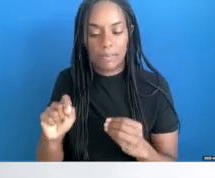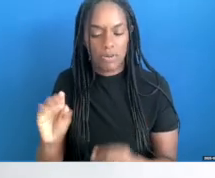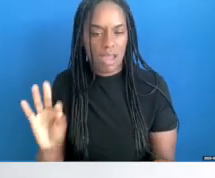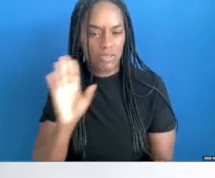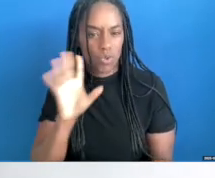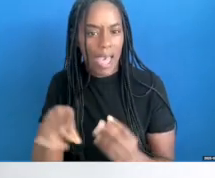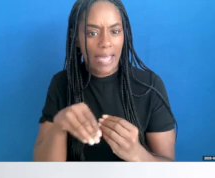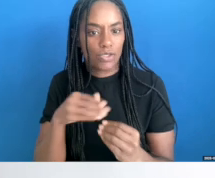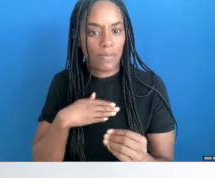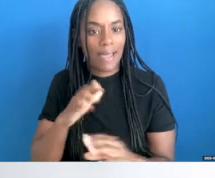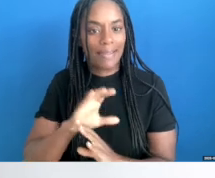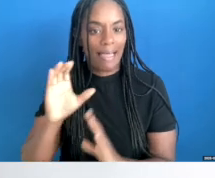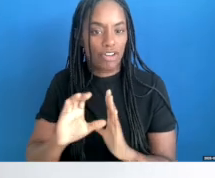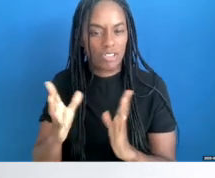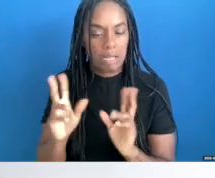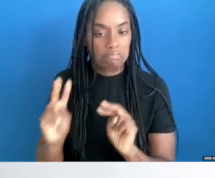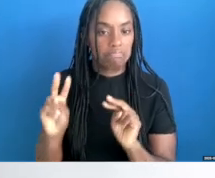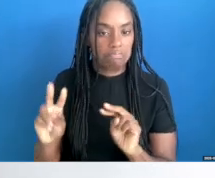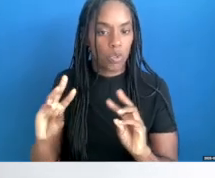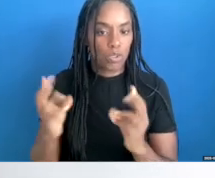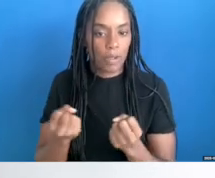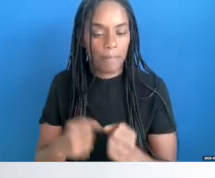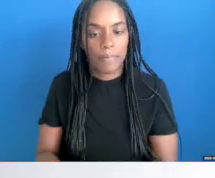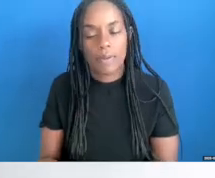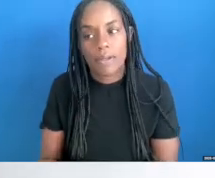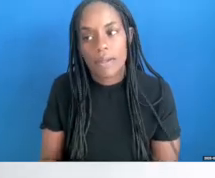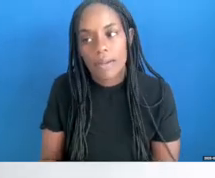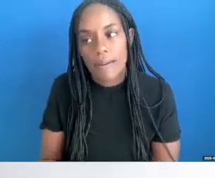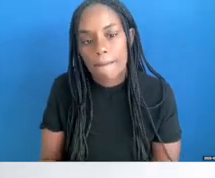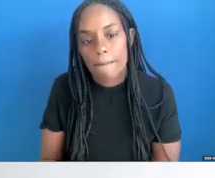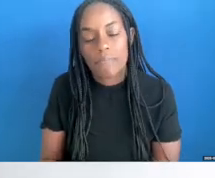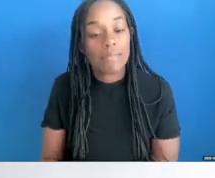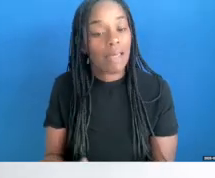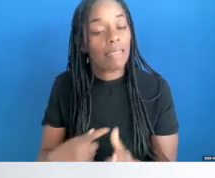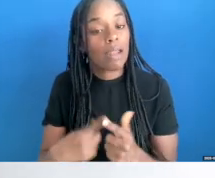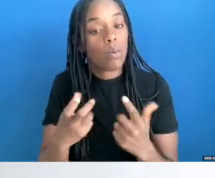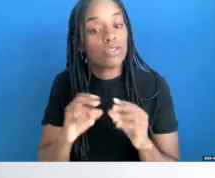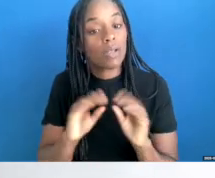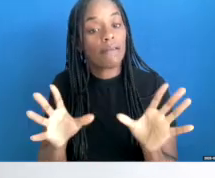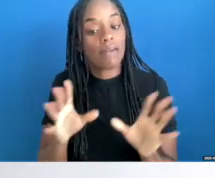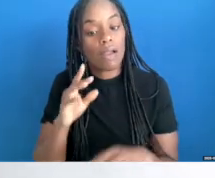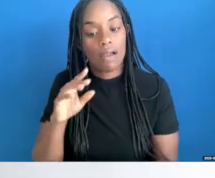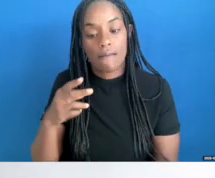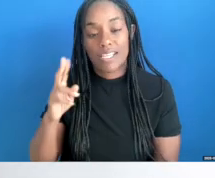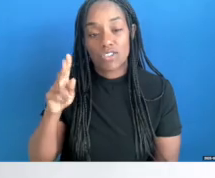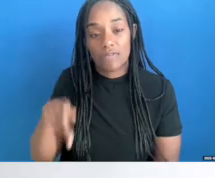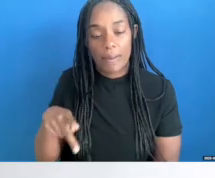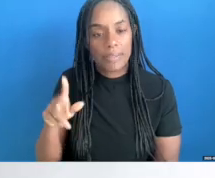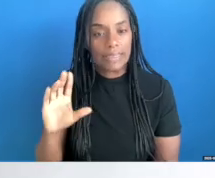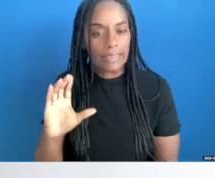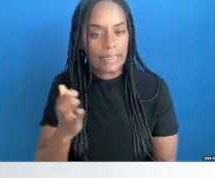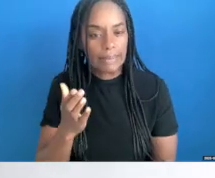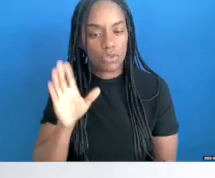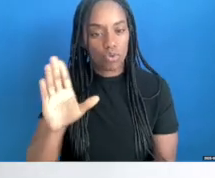put that on my calendar, and I look forward to that workshop. And then I also wanted to clarify for HVIP, it sounds like what